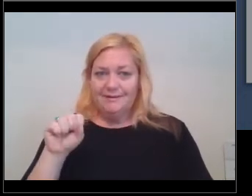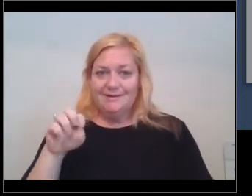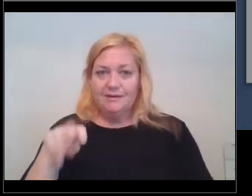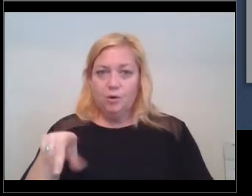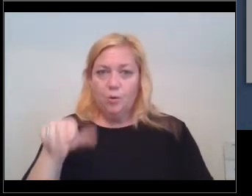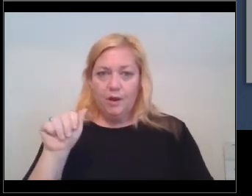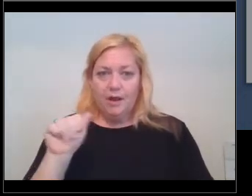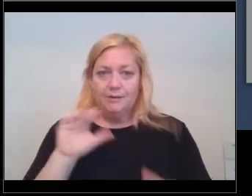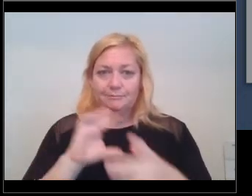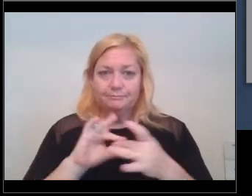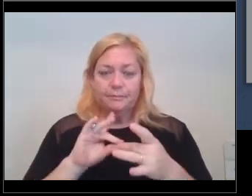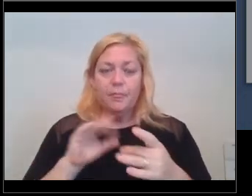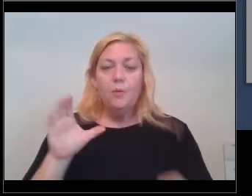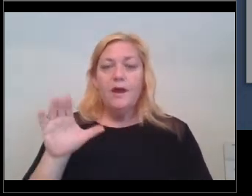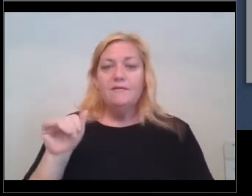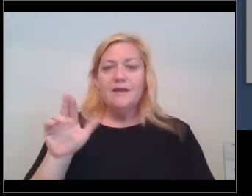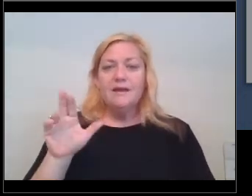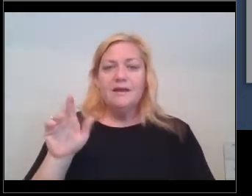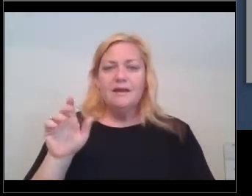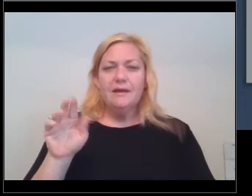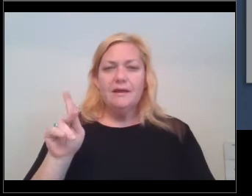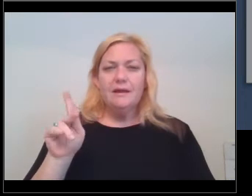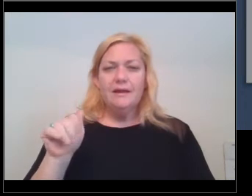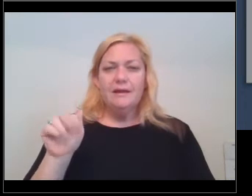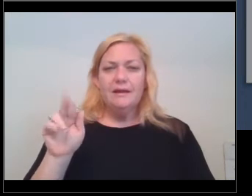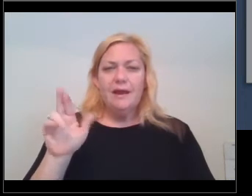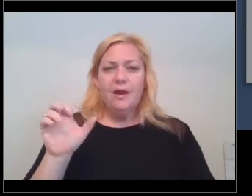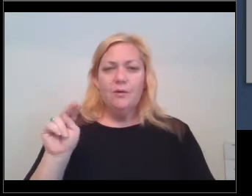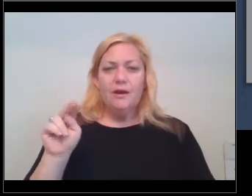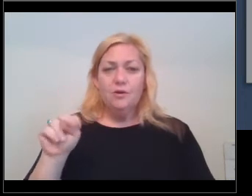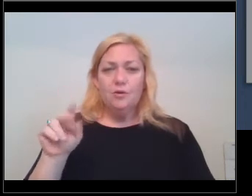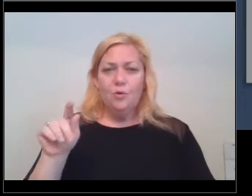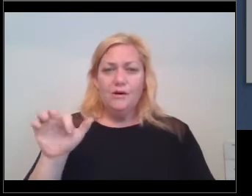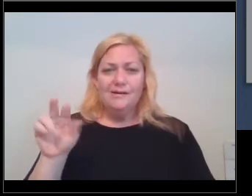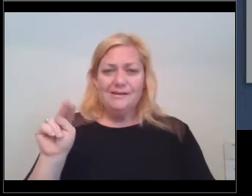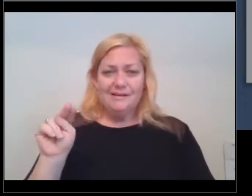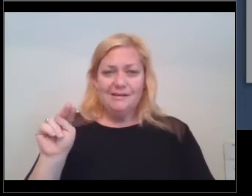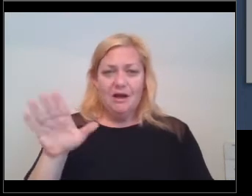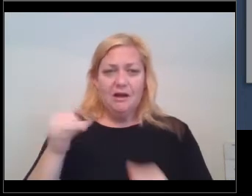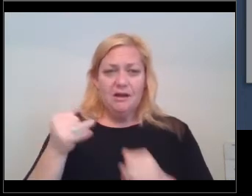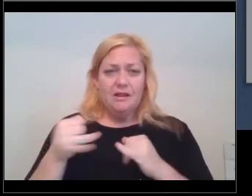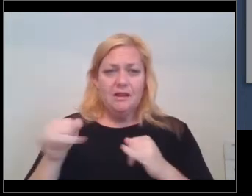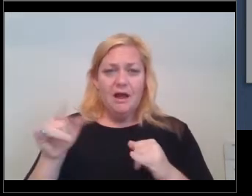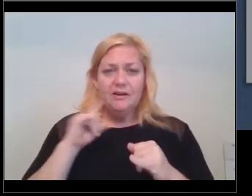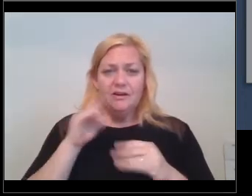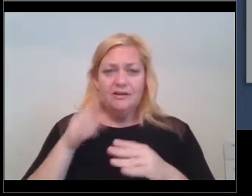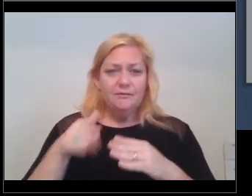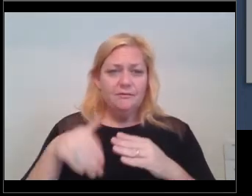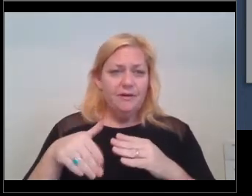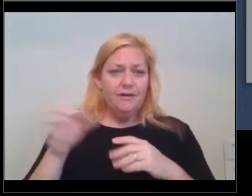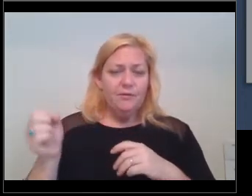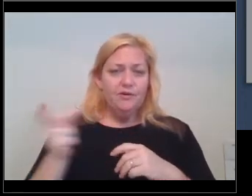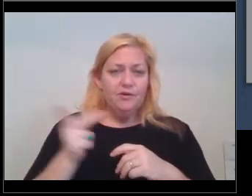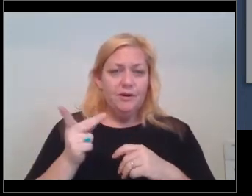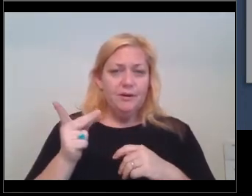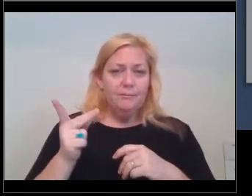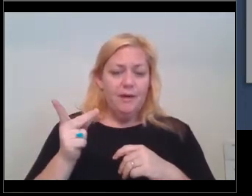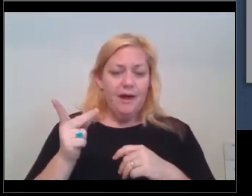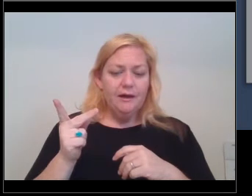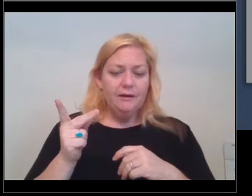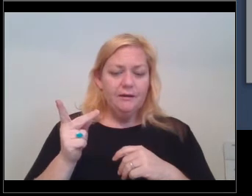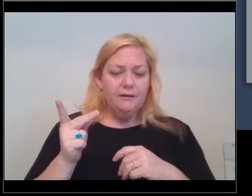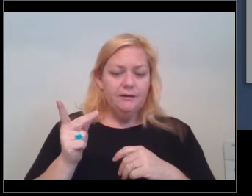have Chair Norton on the line, finalizing tab 5 and returning back to welcoming